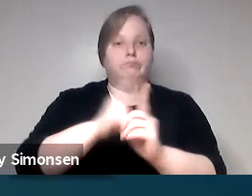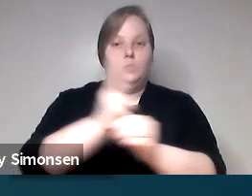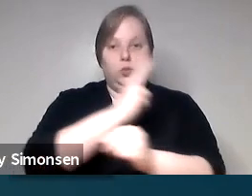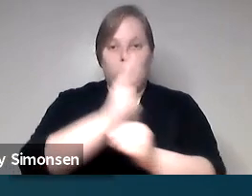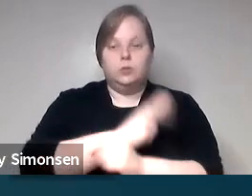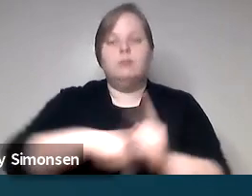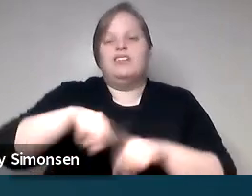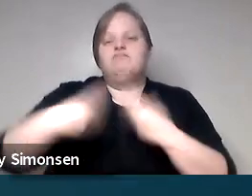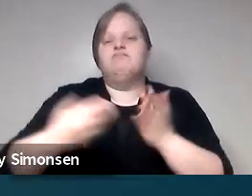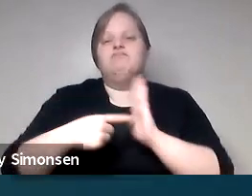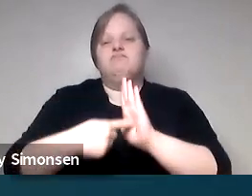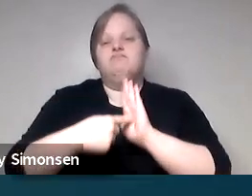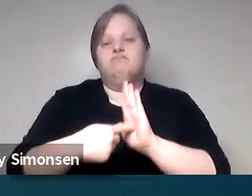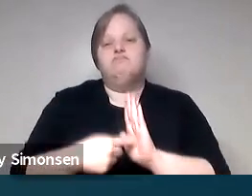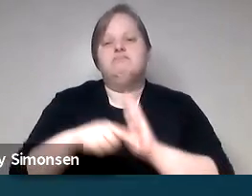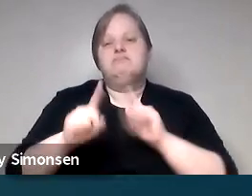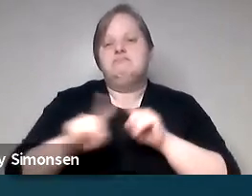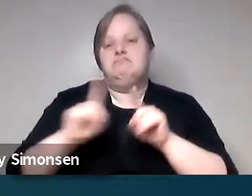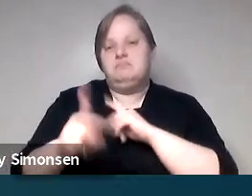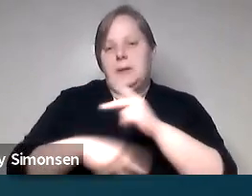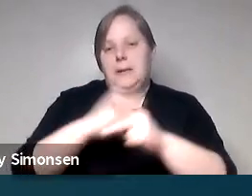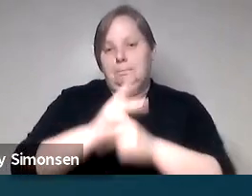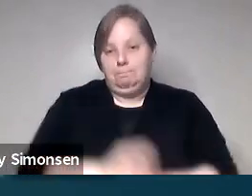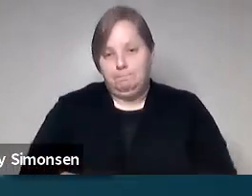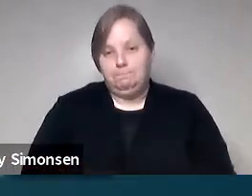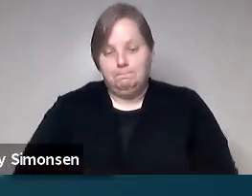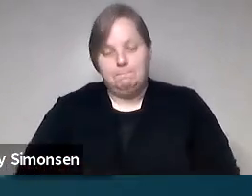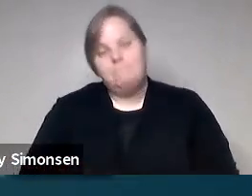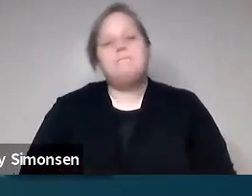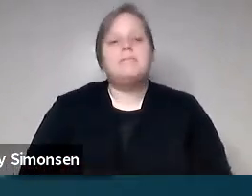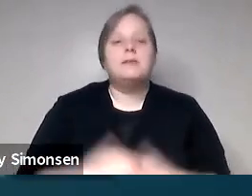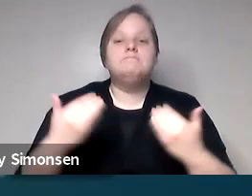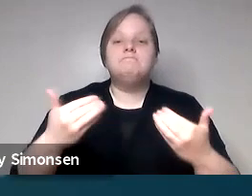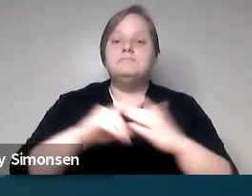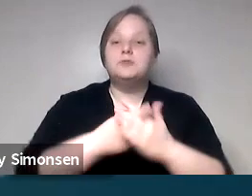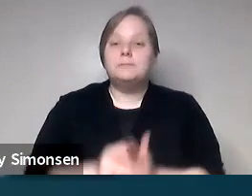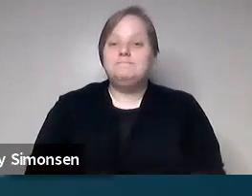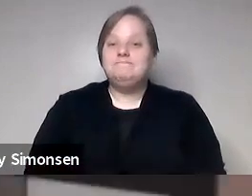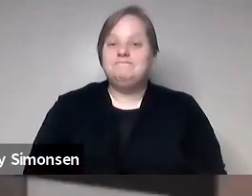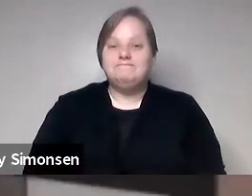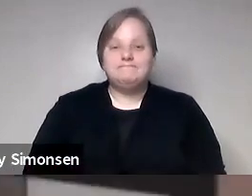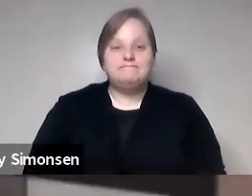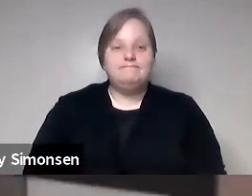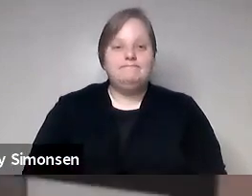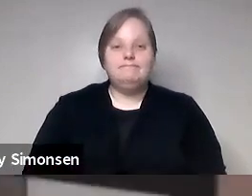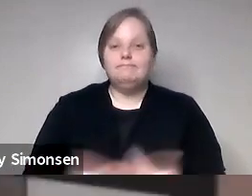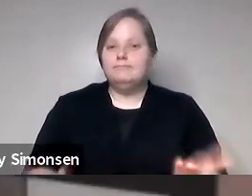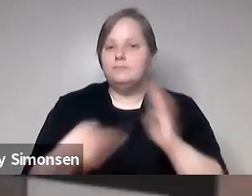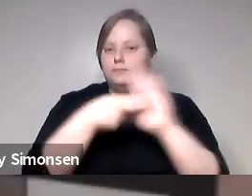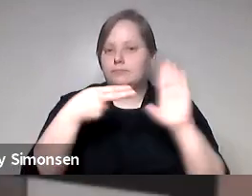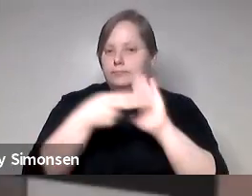examples throughout the home. So we'll get started here. What is labeling?